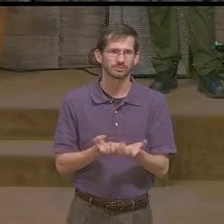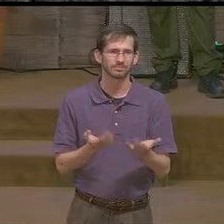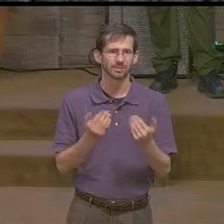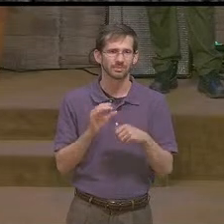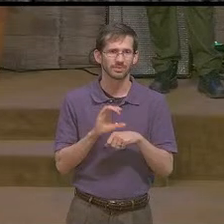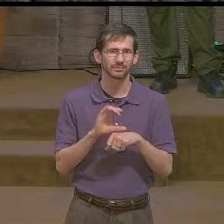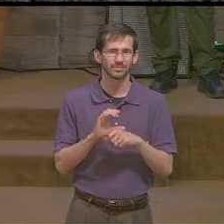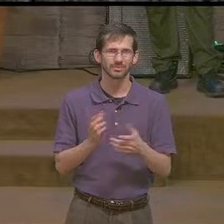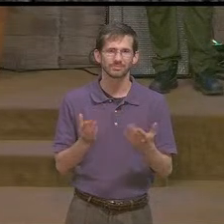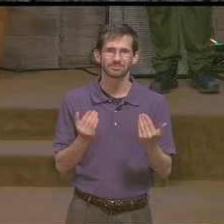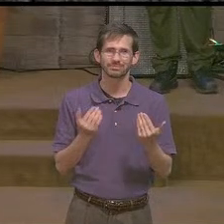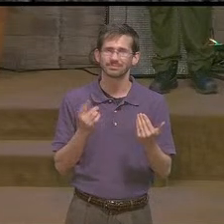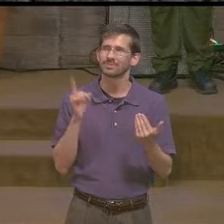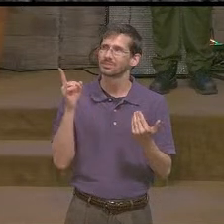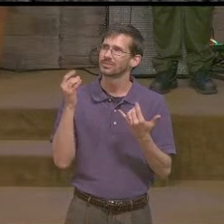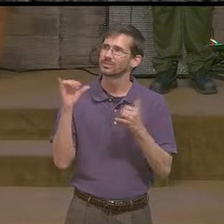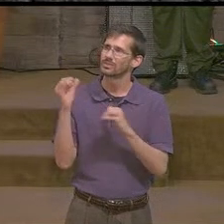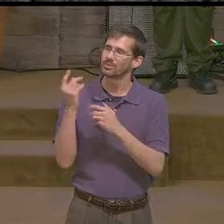Come on, church.